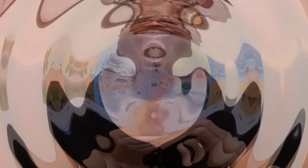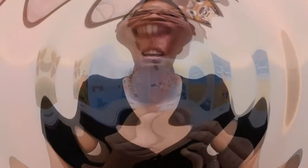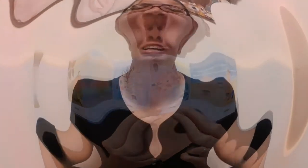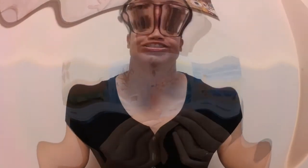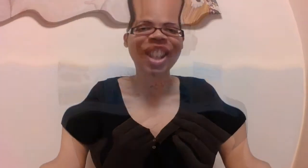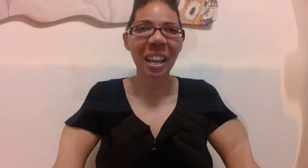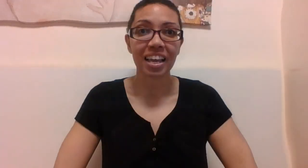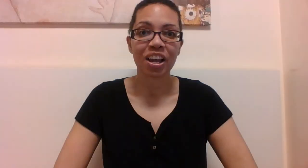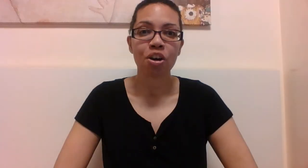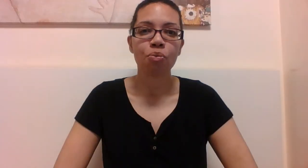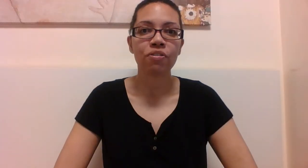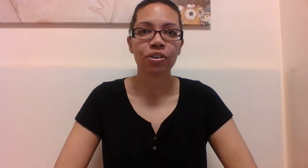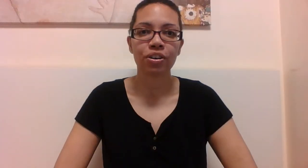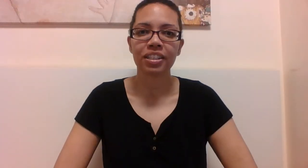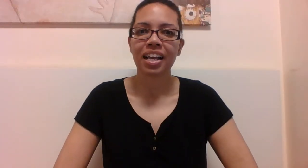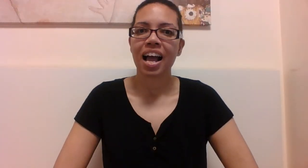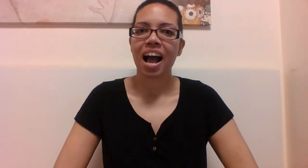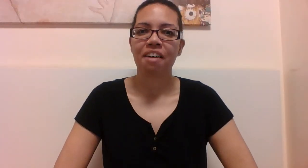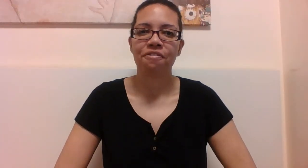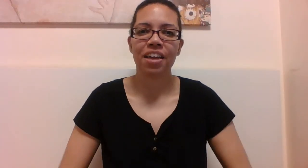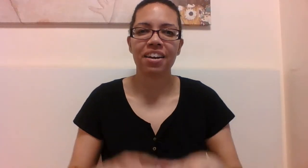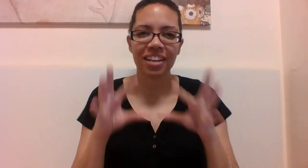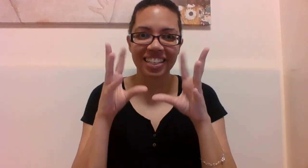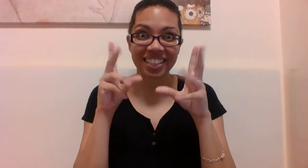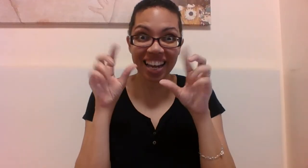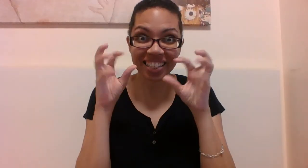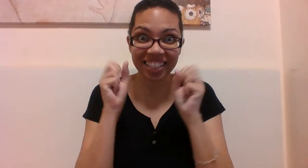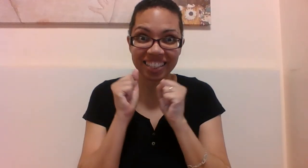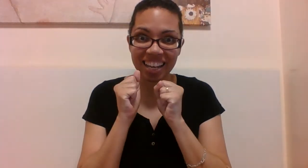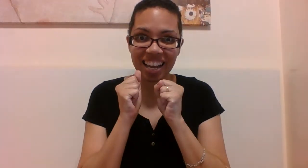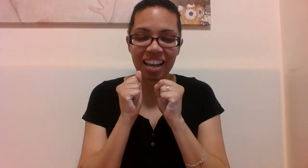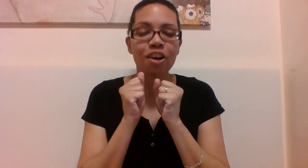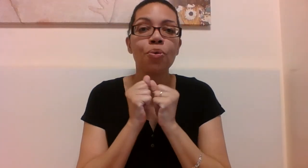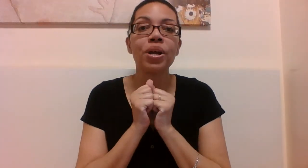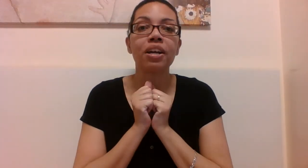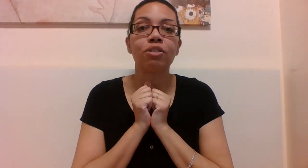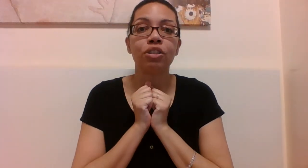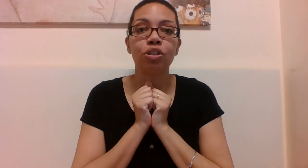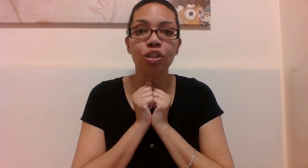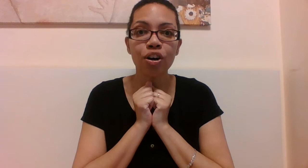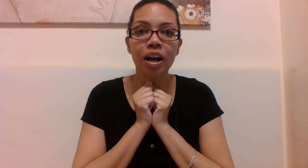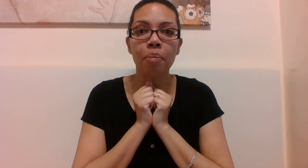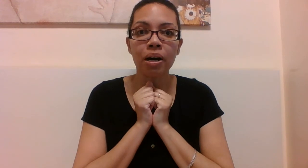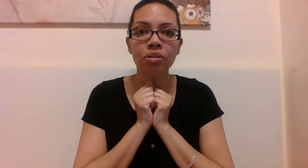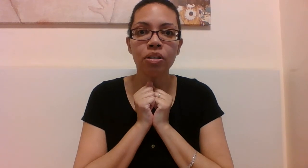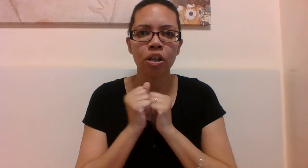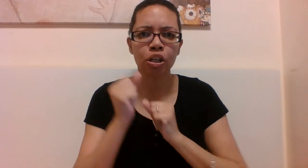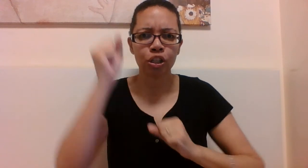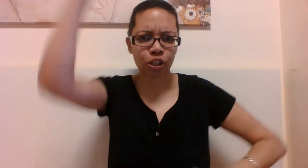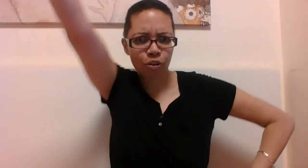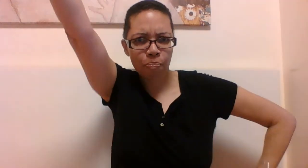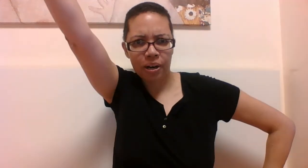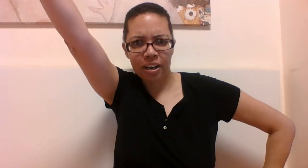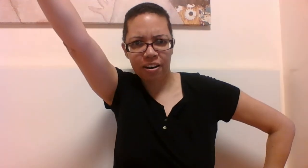Summer. Okay. Today, we've got a very exciting day. We are going to talk about